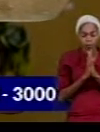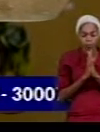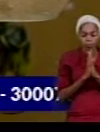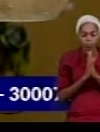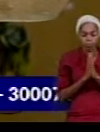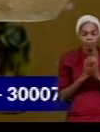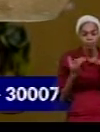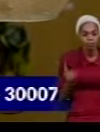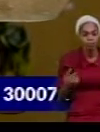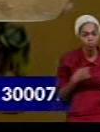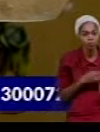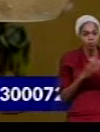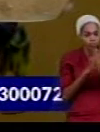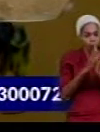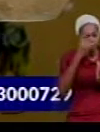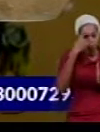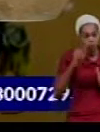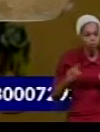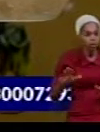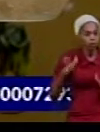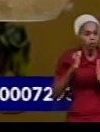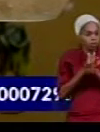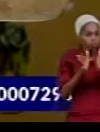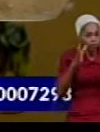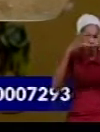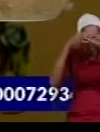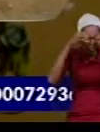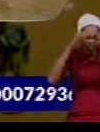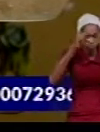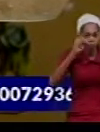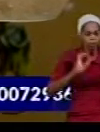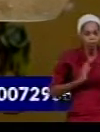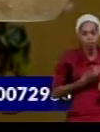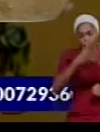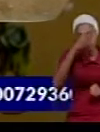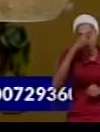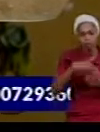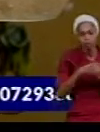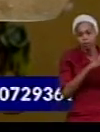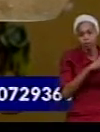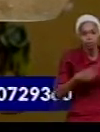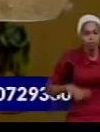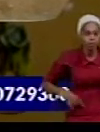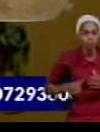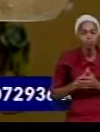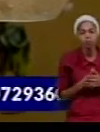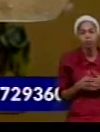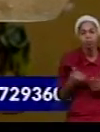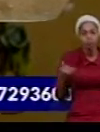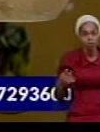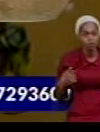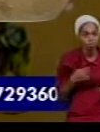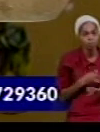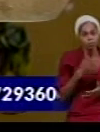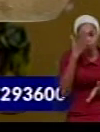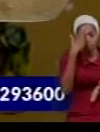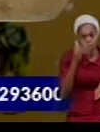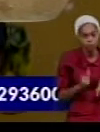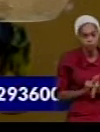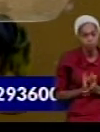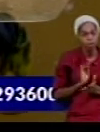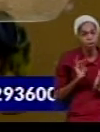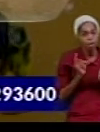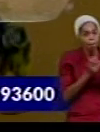Prayer for our general superintendent, our Father in the Lord. And you know that this month, great